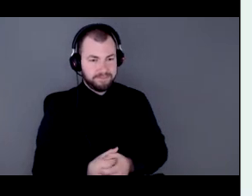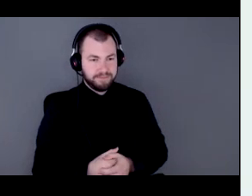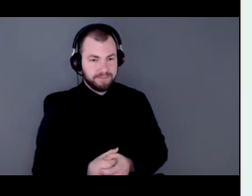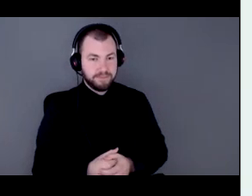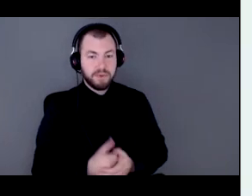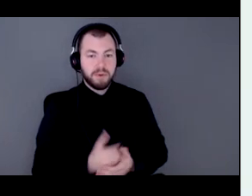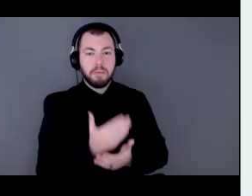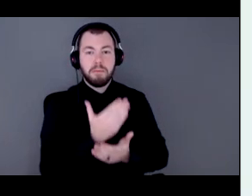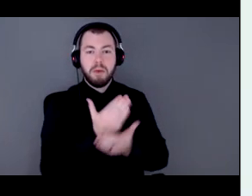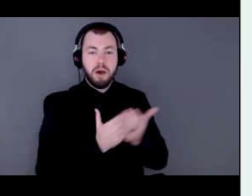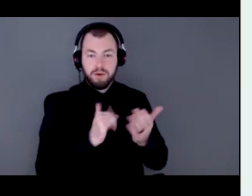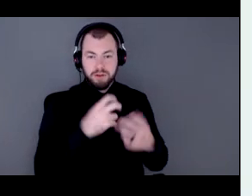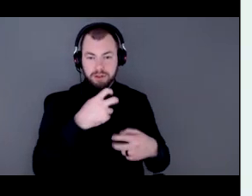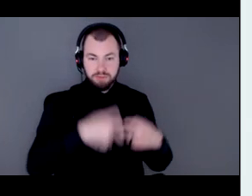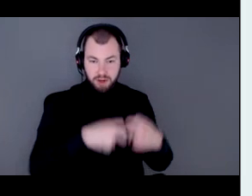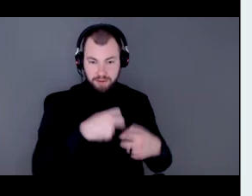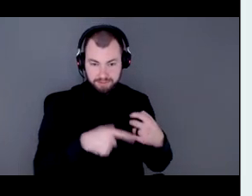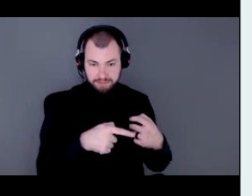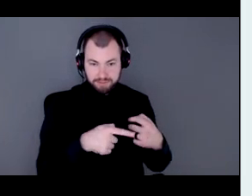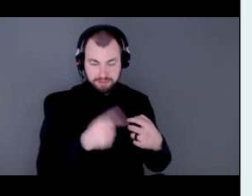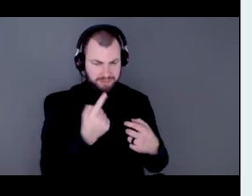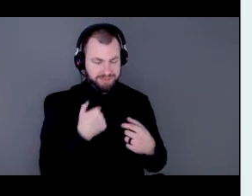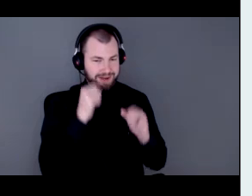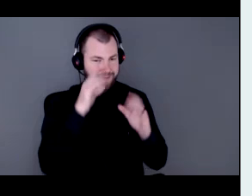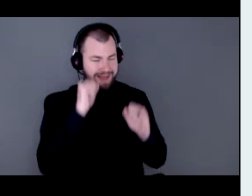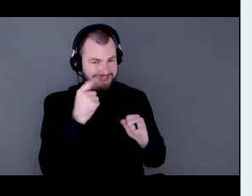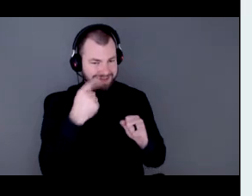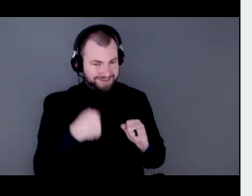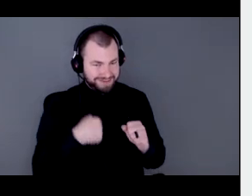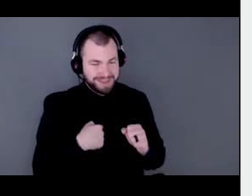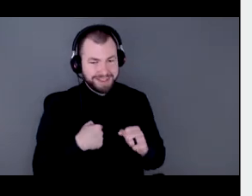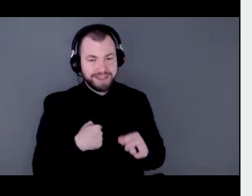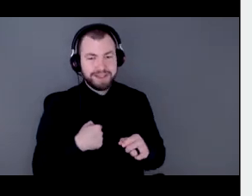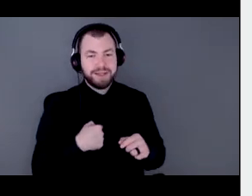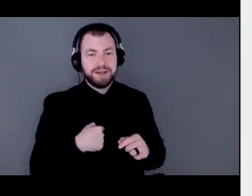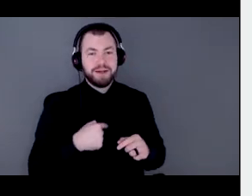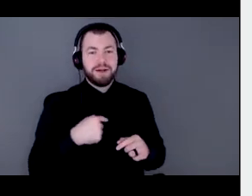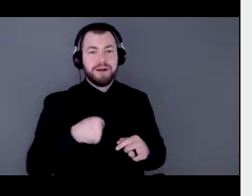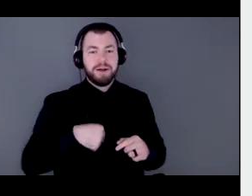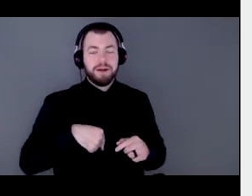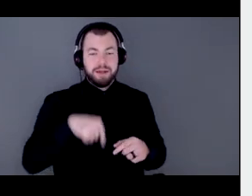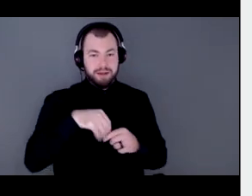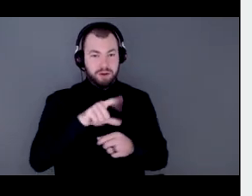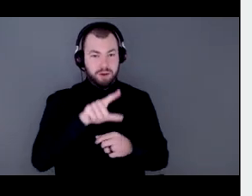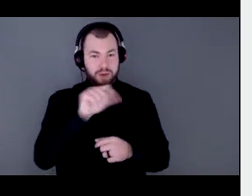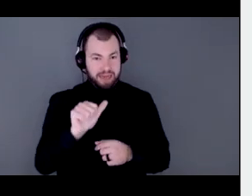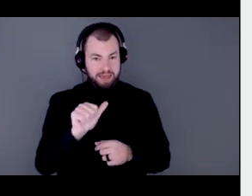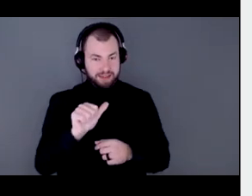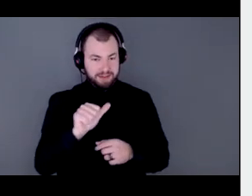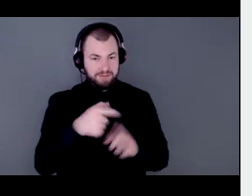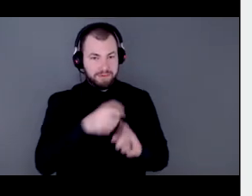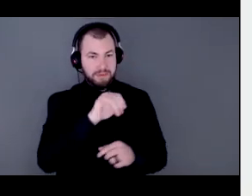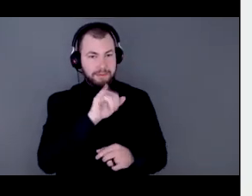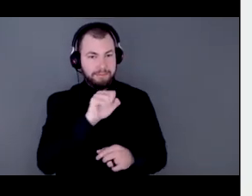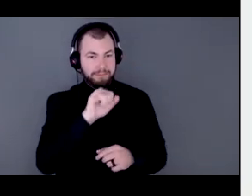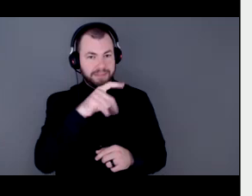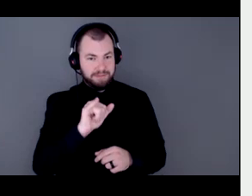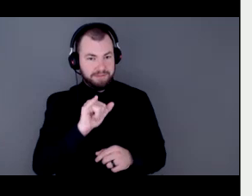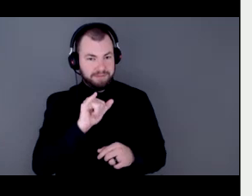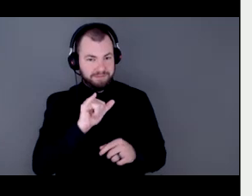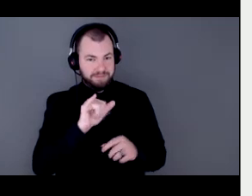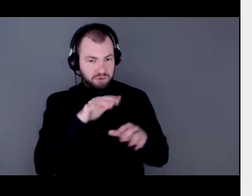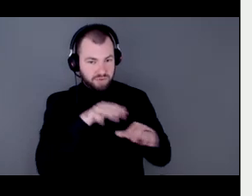is, this always amazes me, we drain in Louisiana through the Mississippi River 43% of the